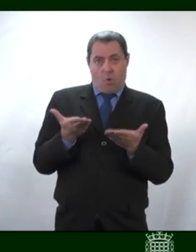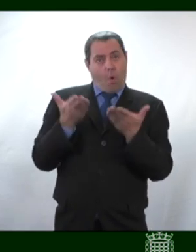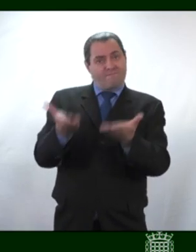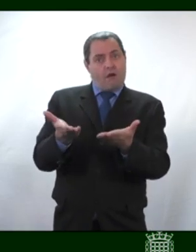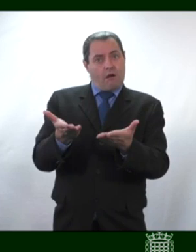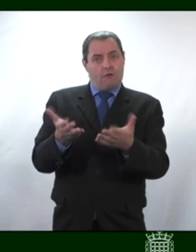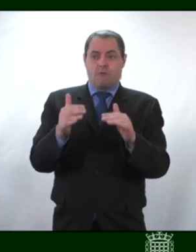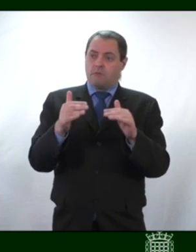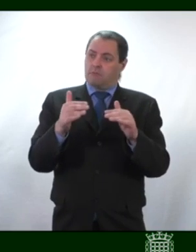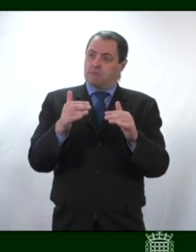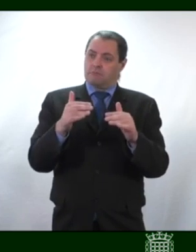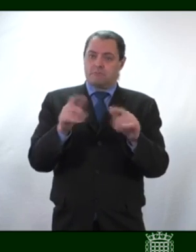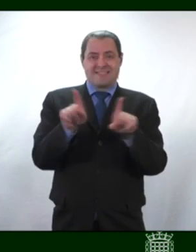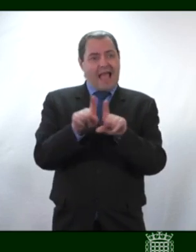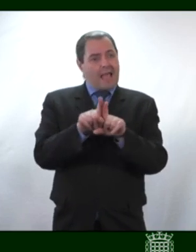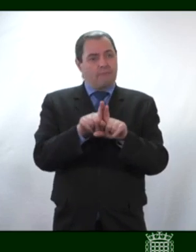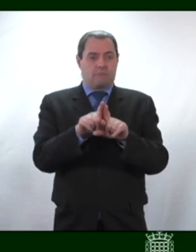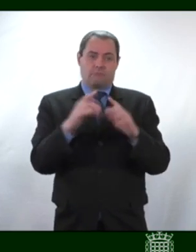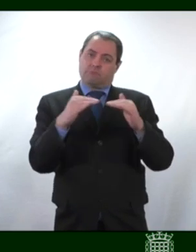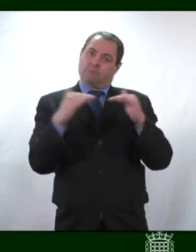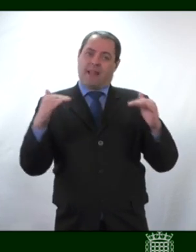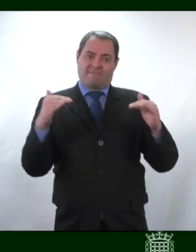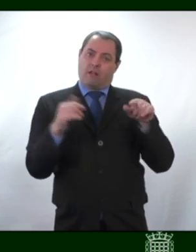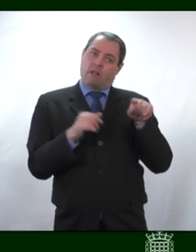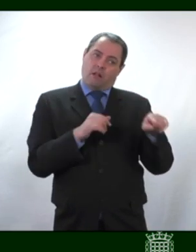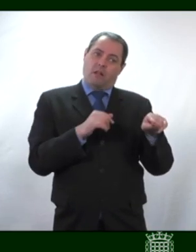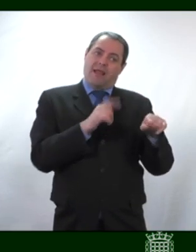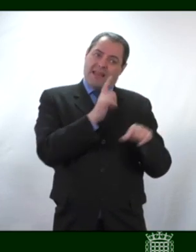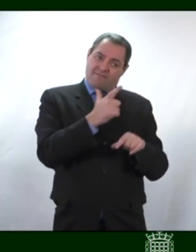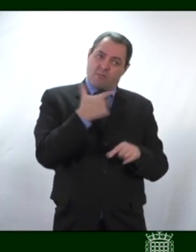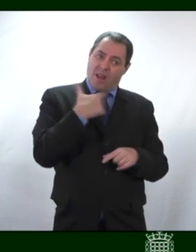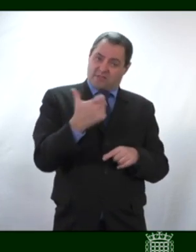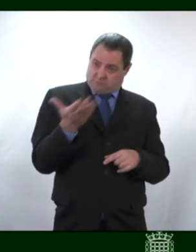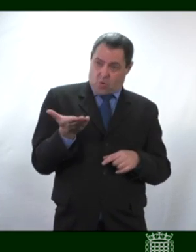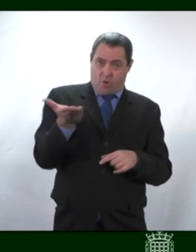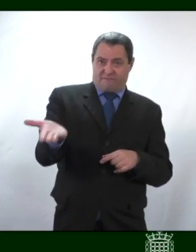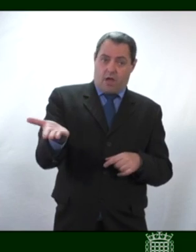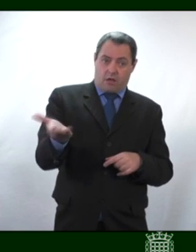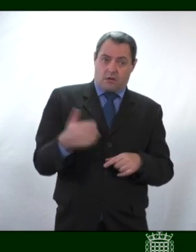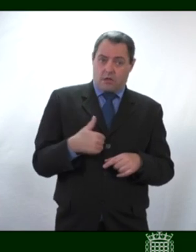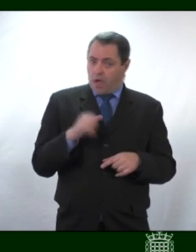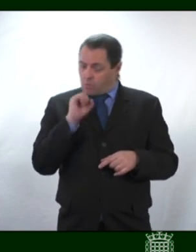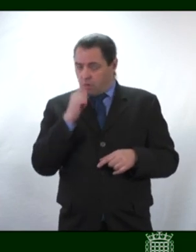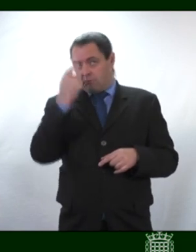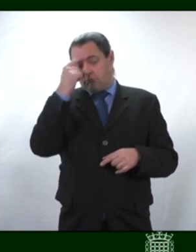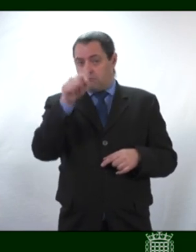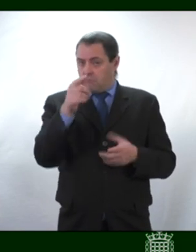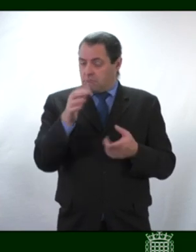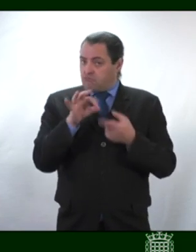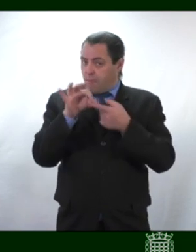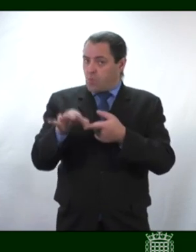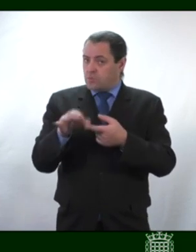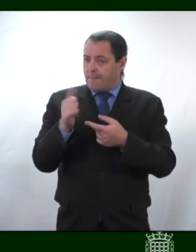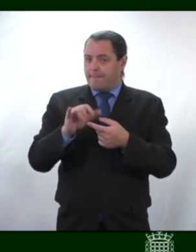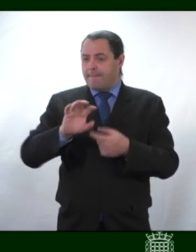that we put into Liverpool and Lancashire is on the table, and I will take away her proposal